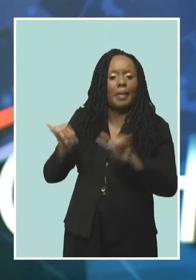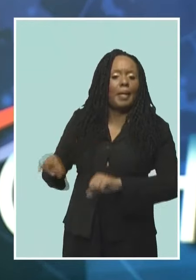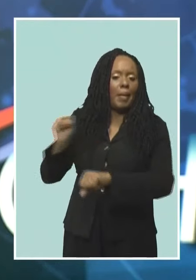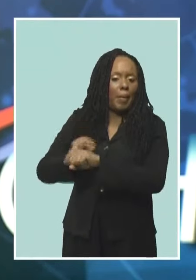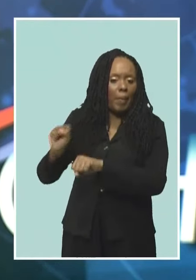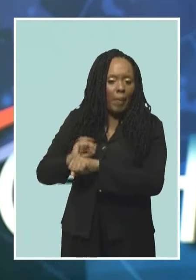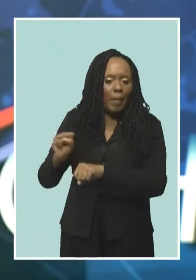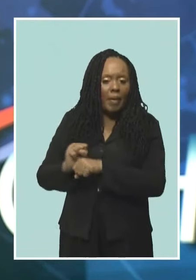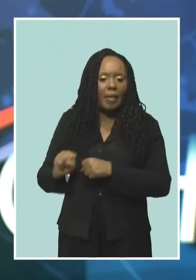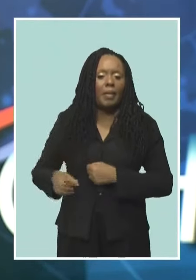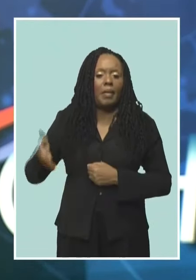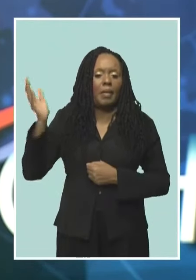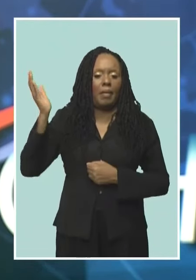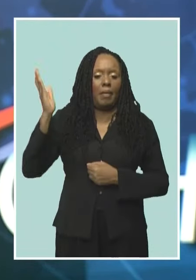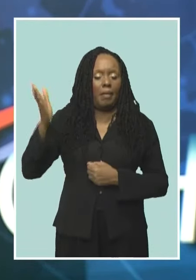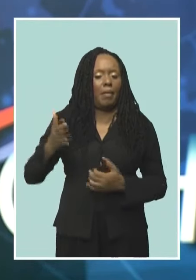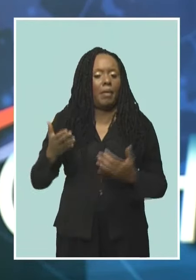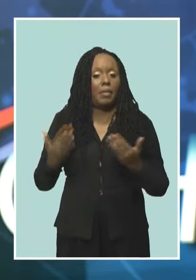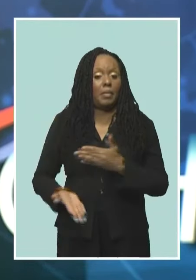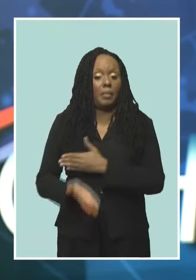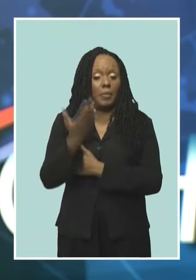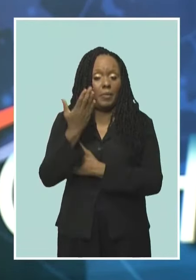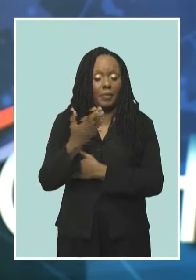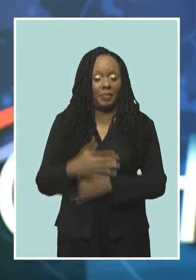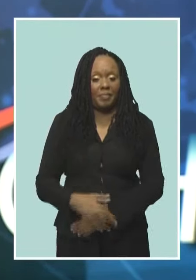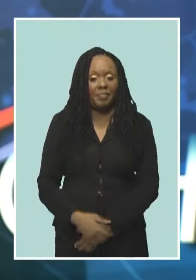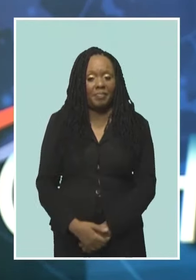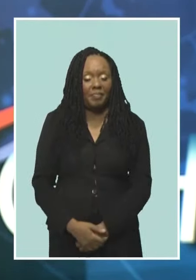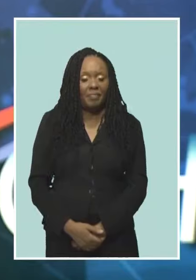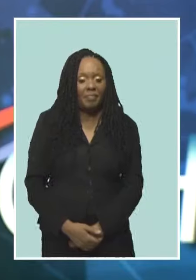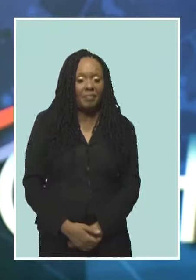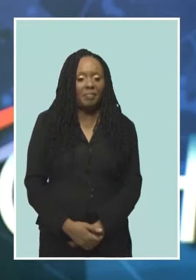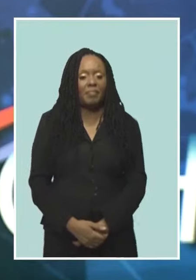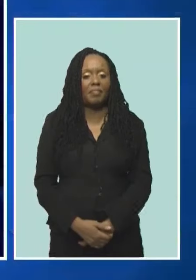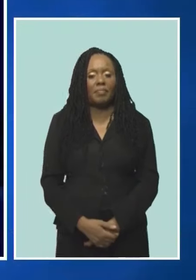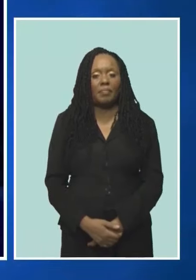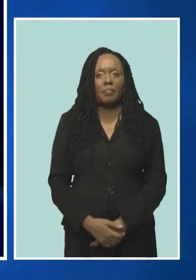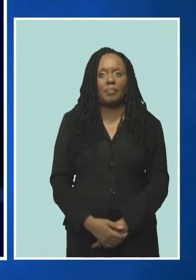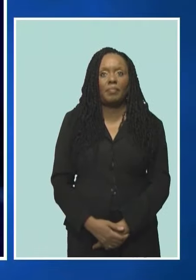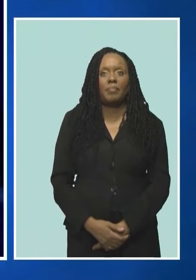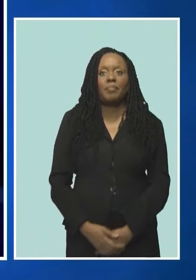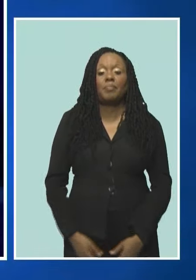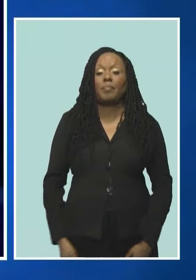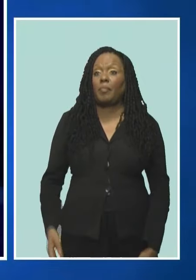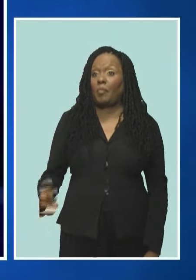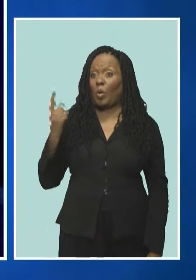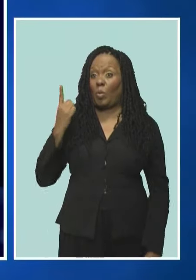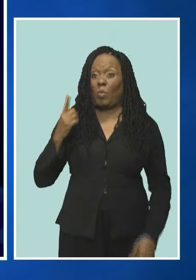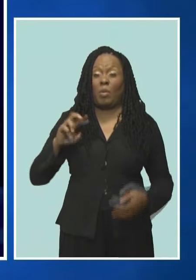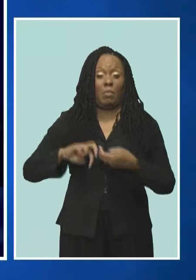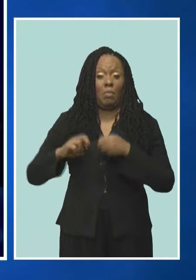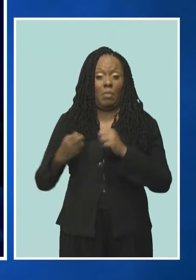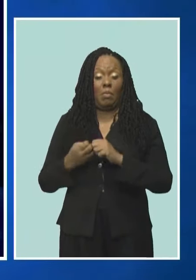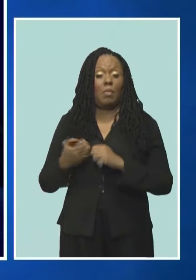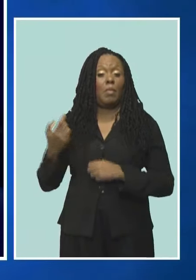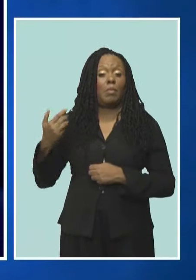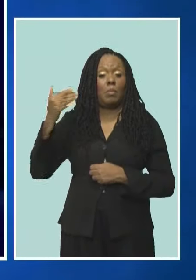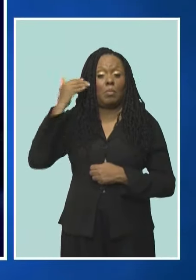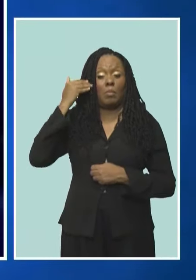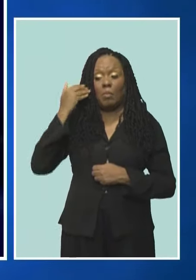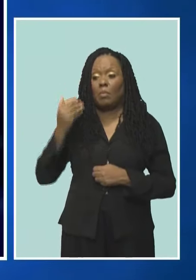officers. Mr. DePisa was addressing a press conference this morning. One of the problems that we all know is that there's a